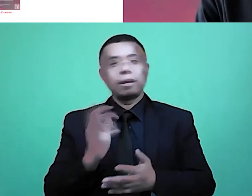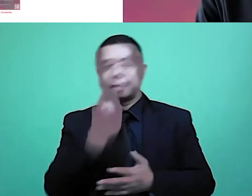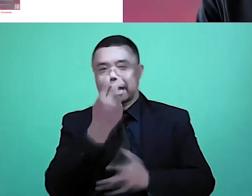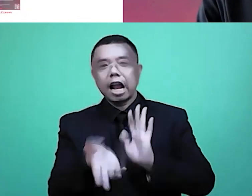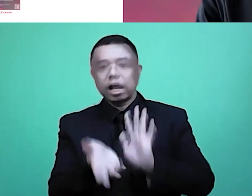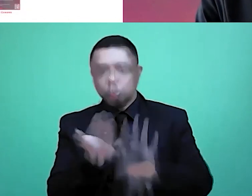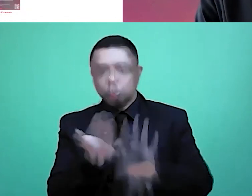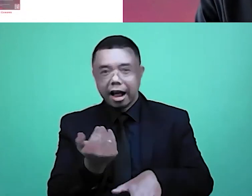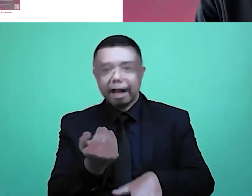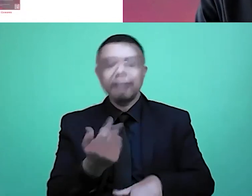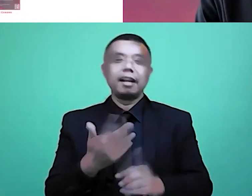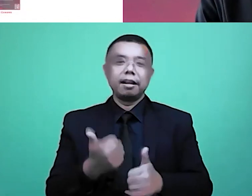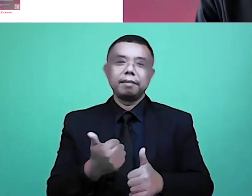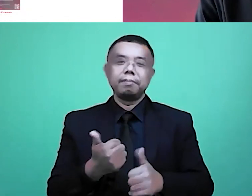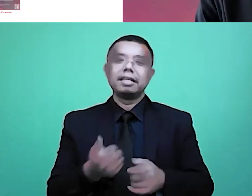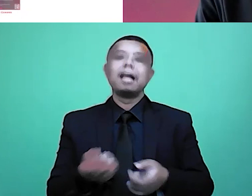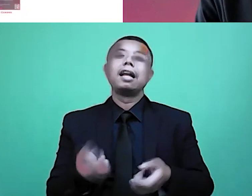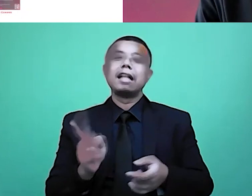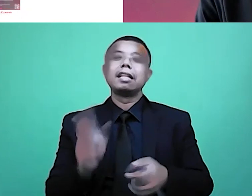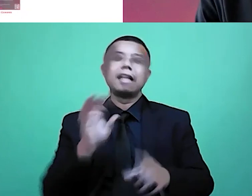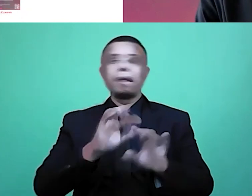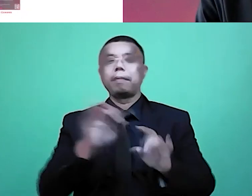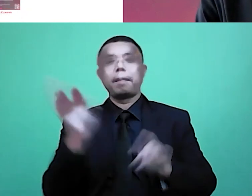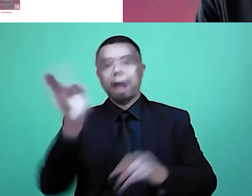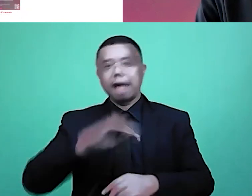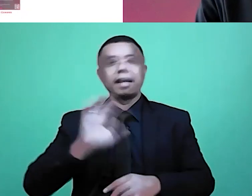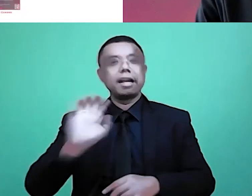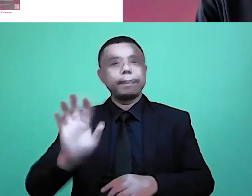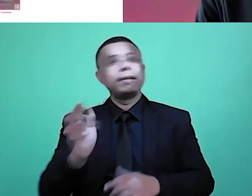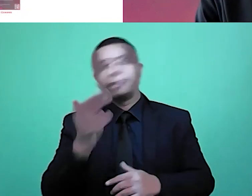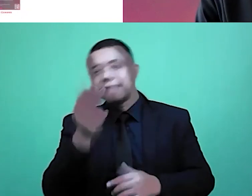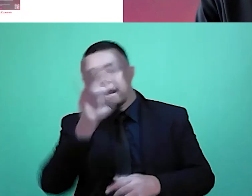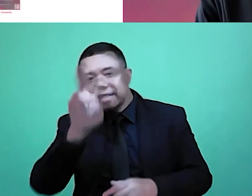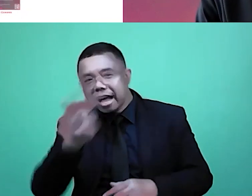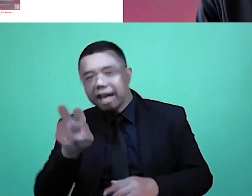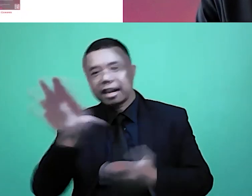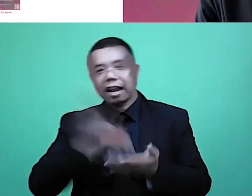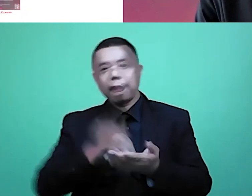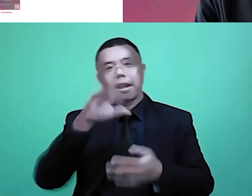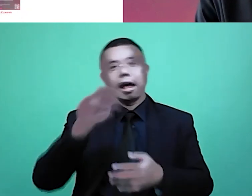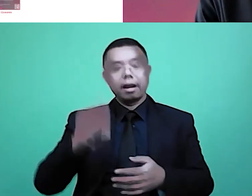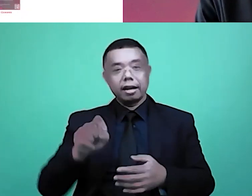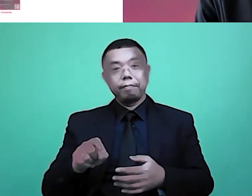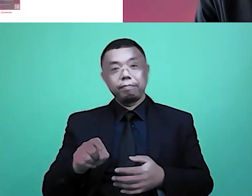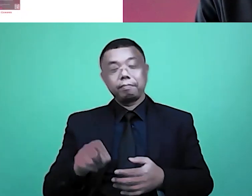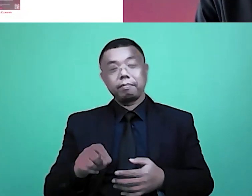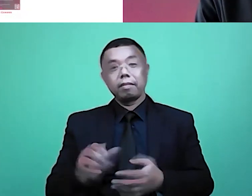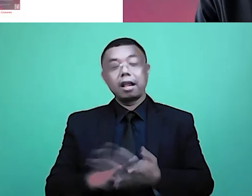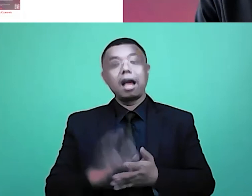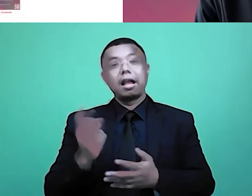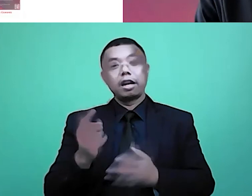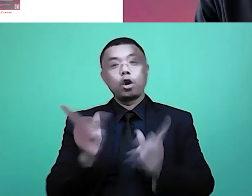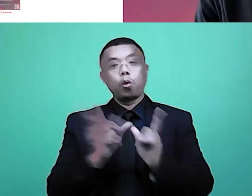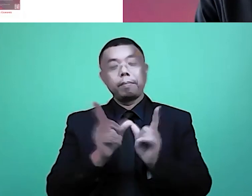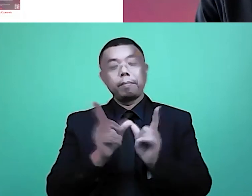next day or two. You can find the recordings of today and much more on the PAIR website. That's where there will also be